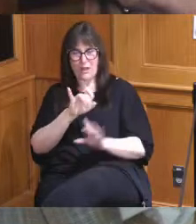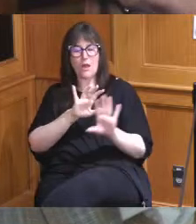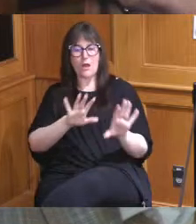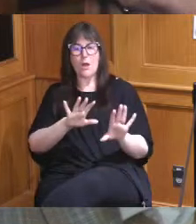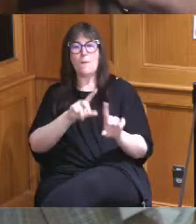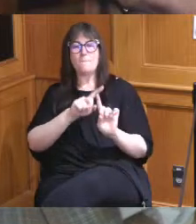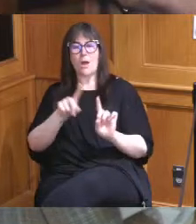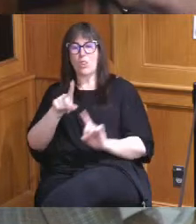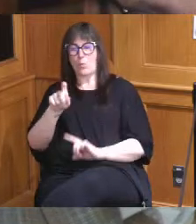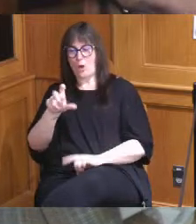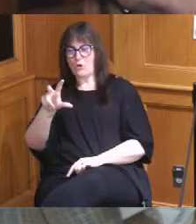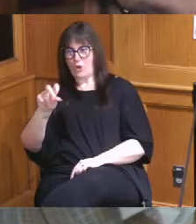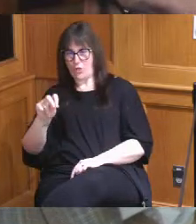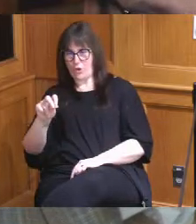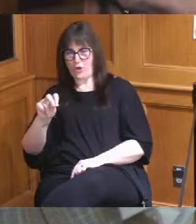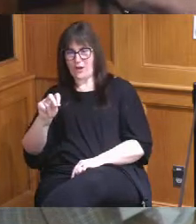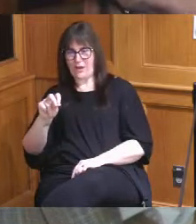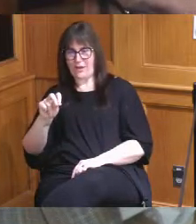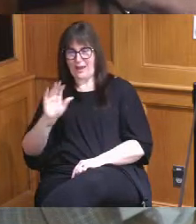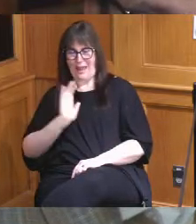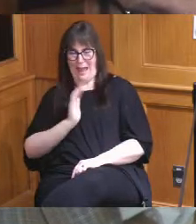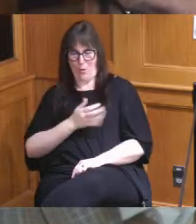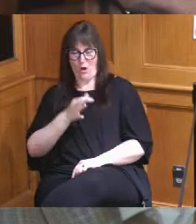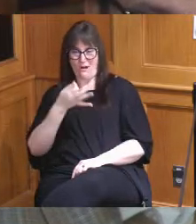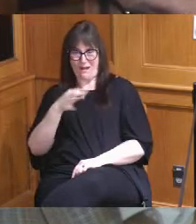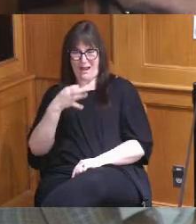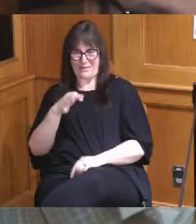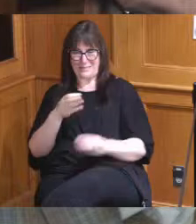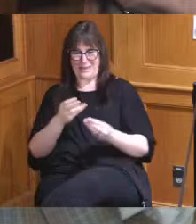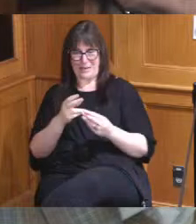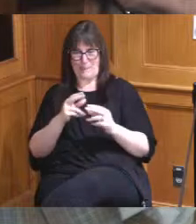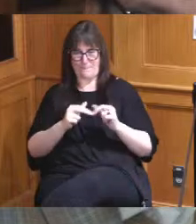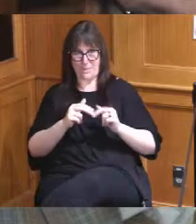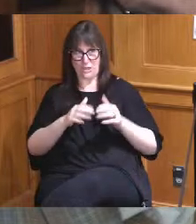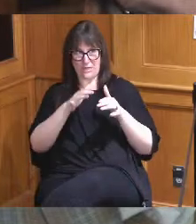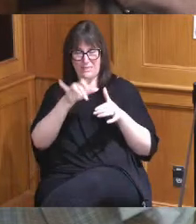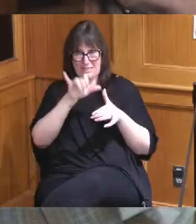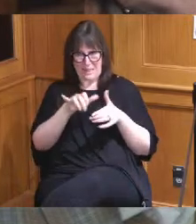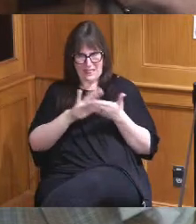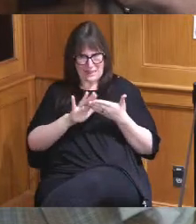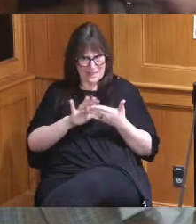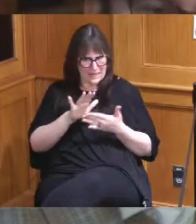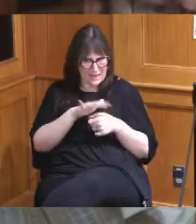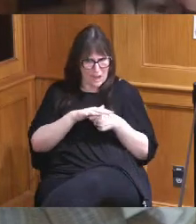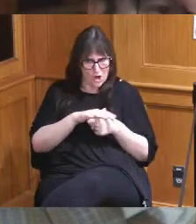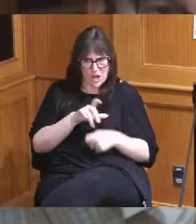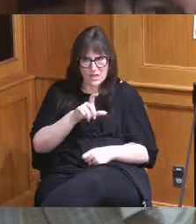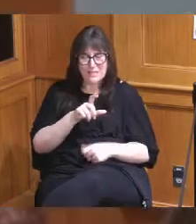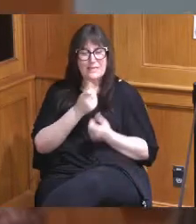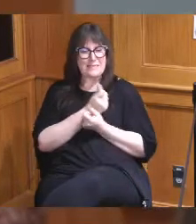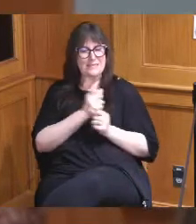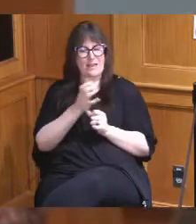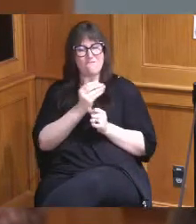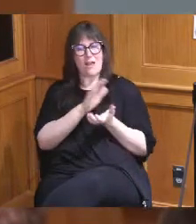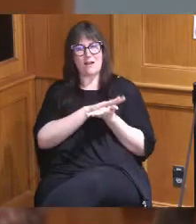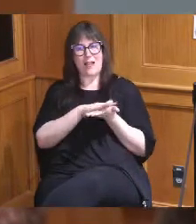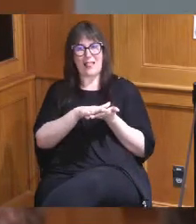for the 130, our 19 buildings, is that the cleaning areas that we get? It's safe and